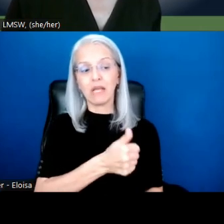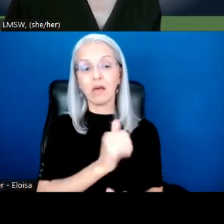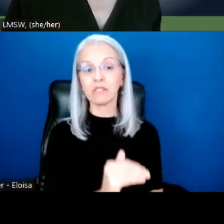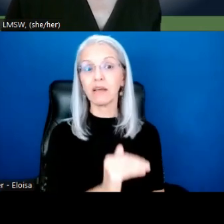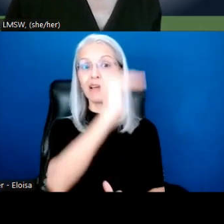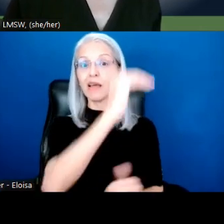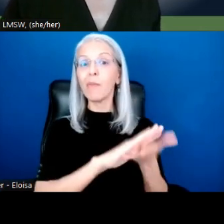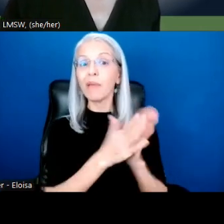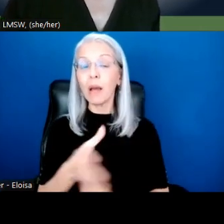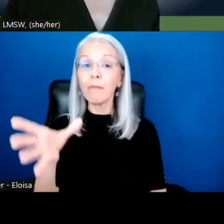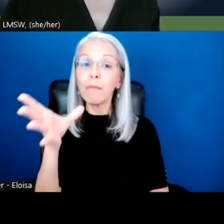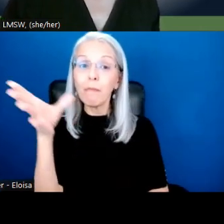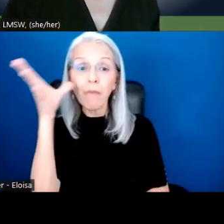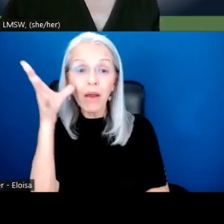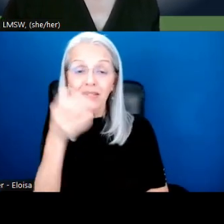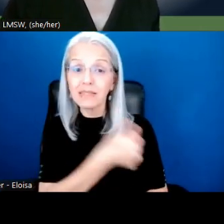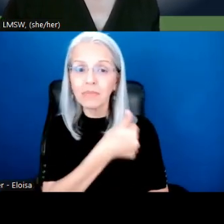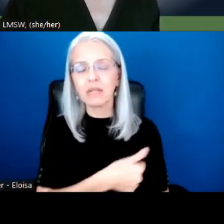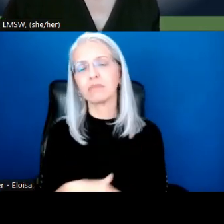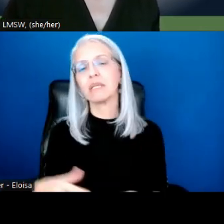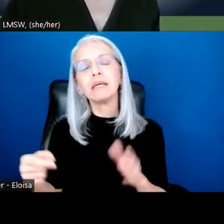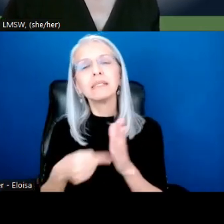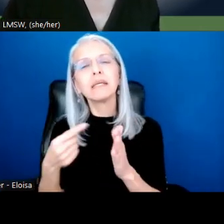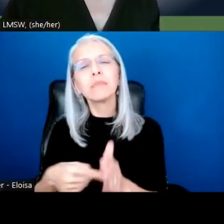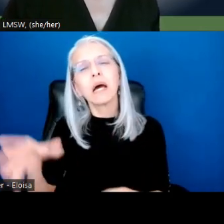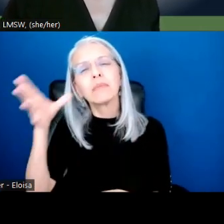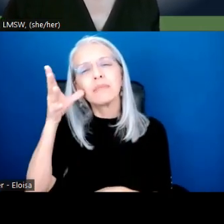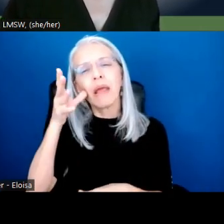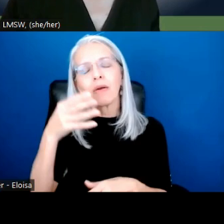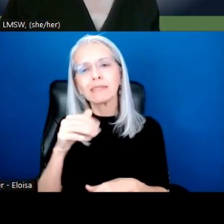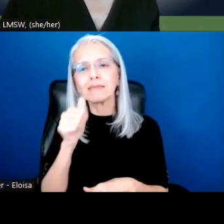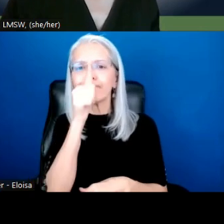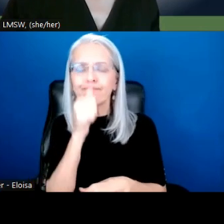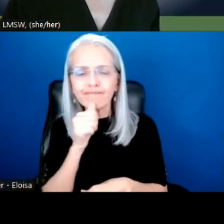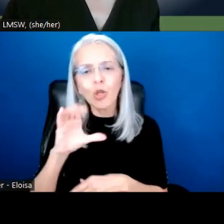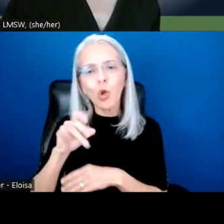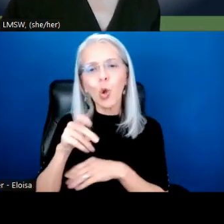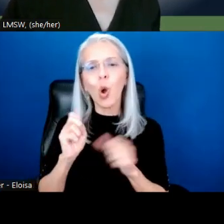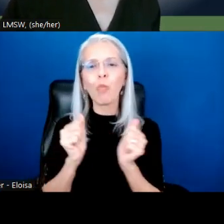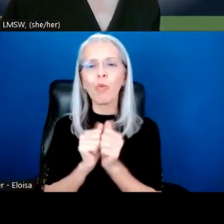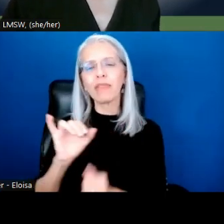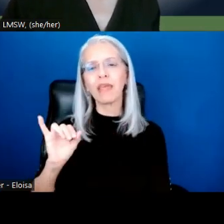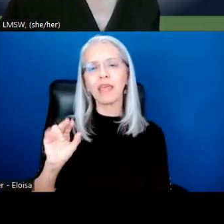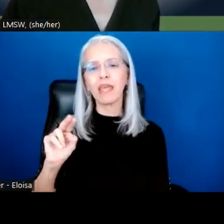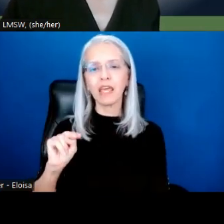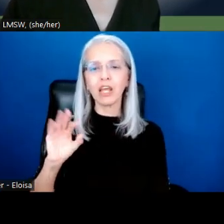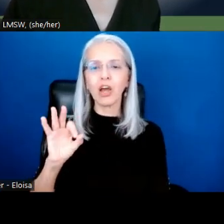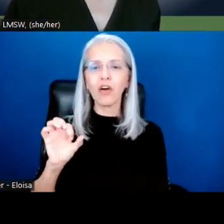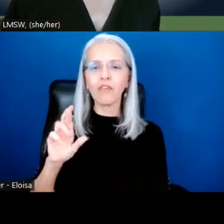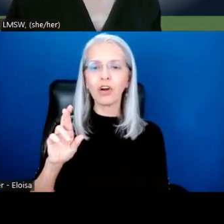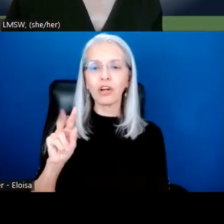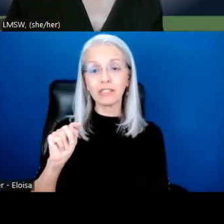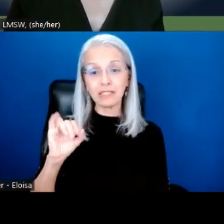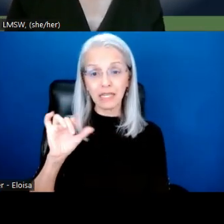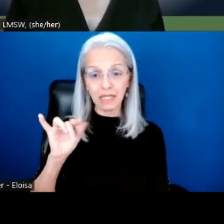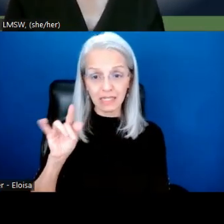have parents coping with infertility and other losses, which really can be triggered by feelings